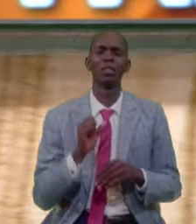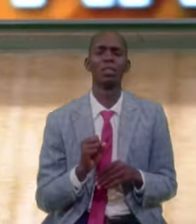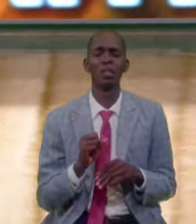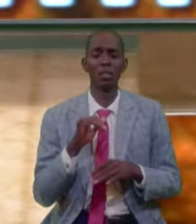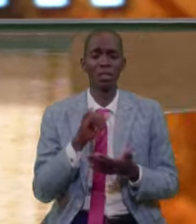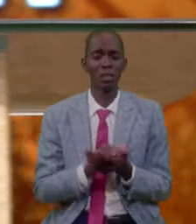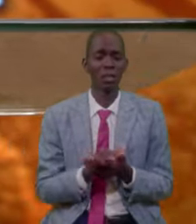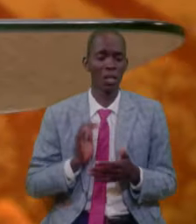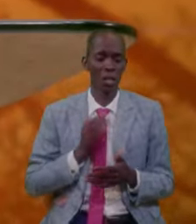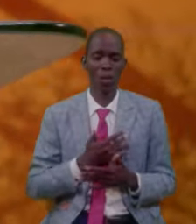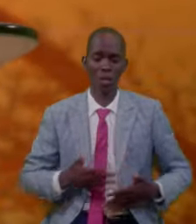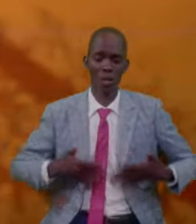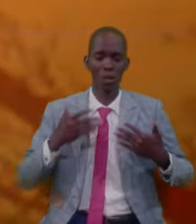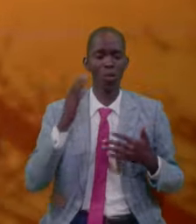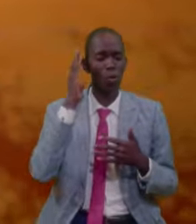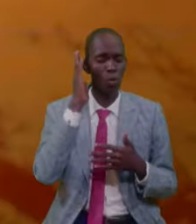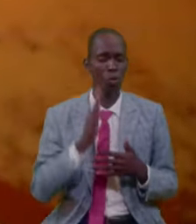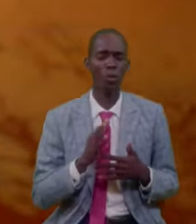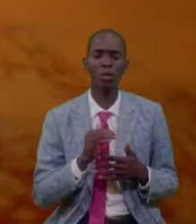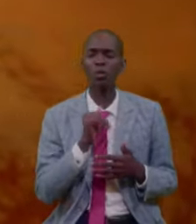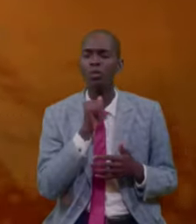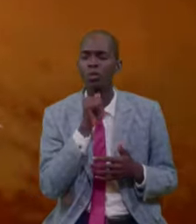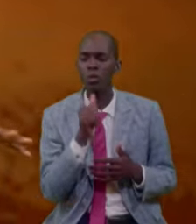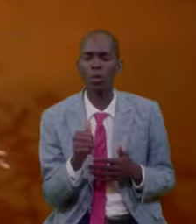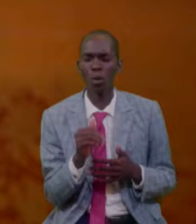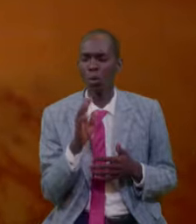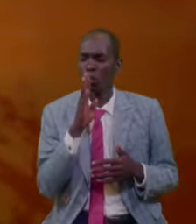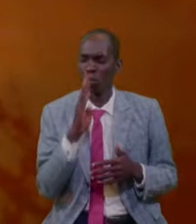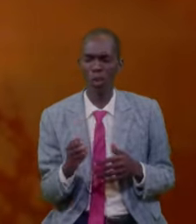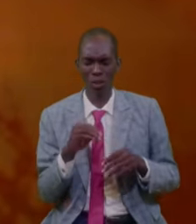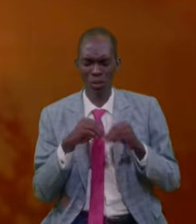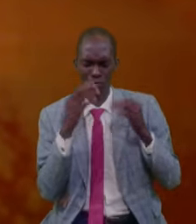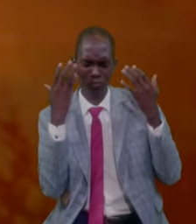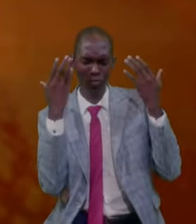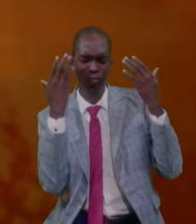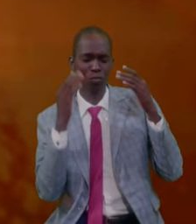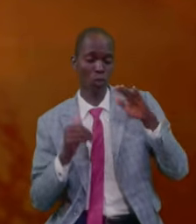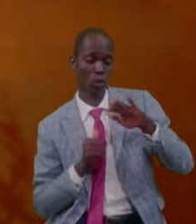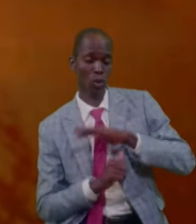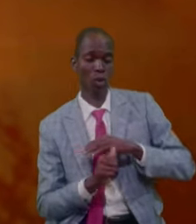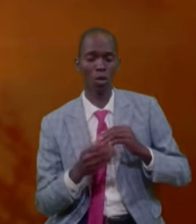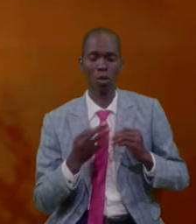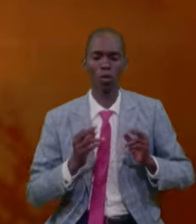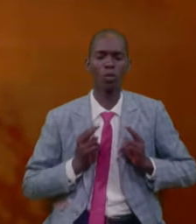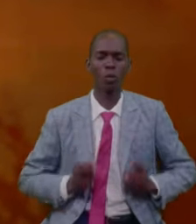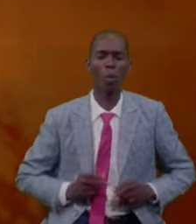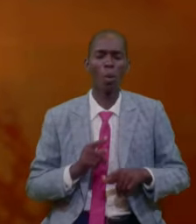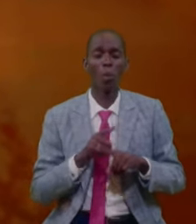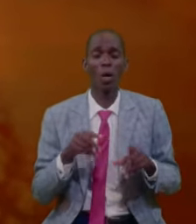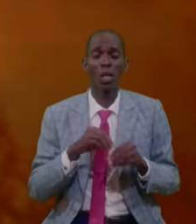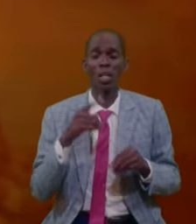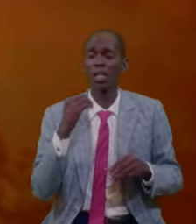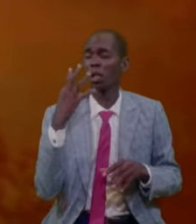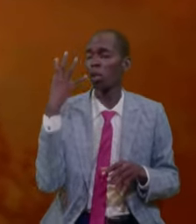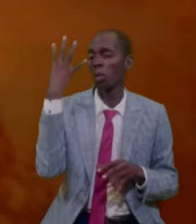a life will not be lived on the shadow of a man, but in the splendor of